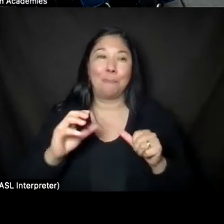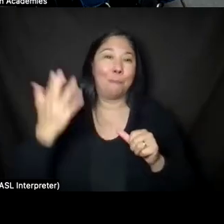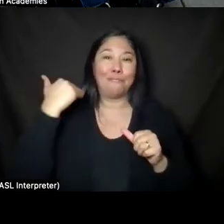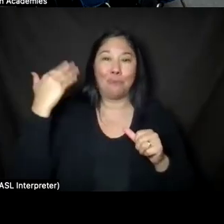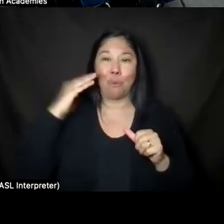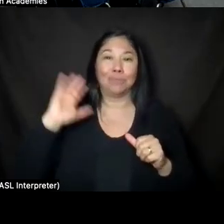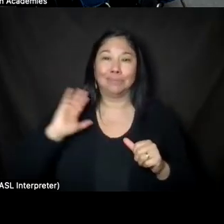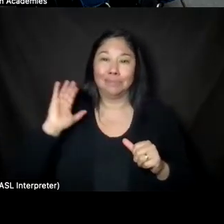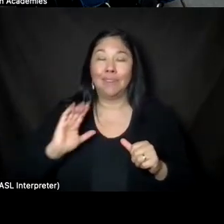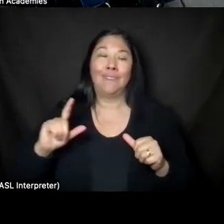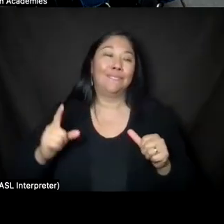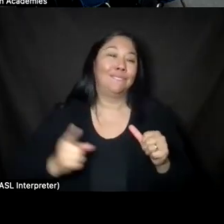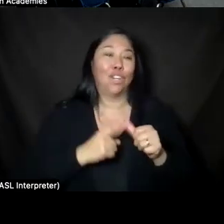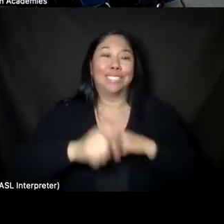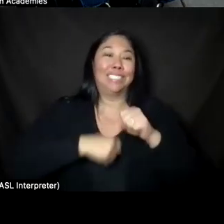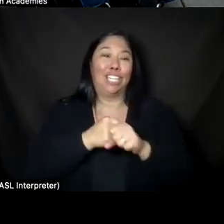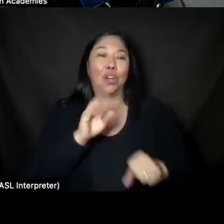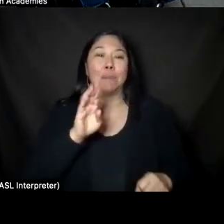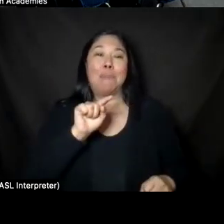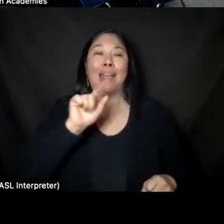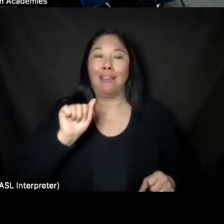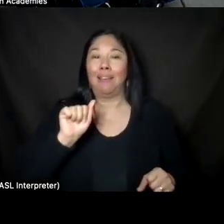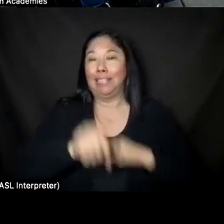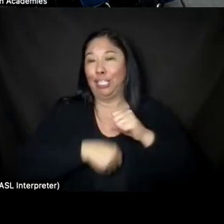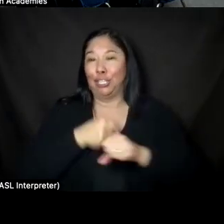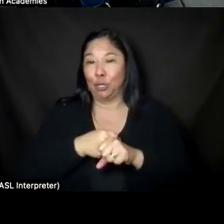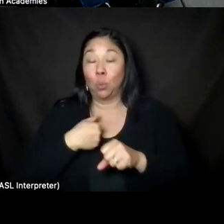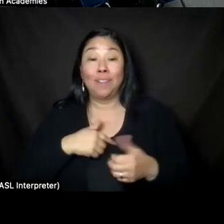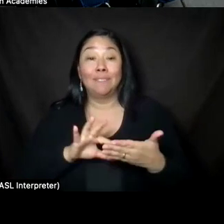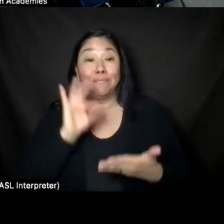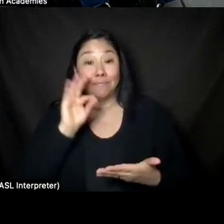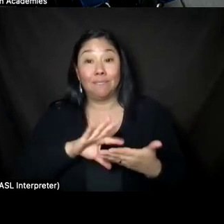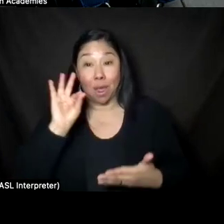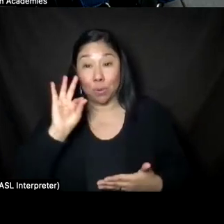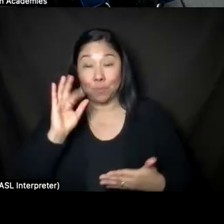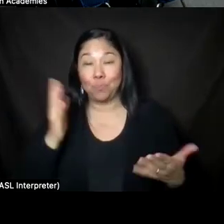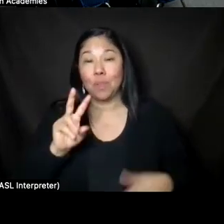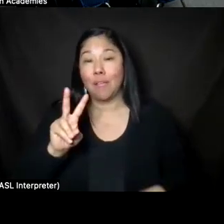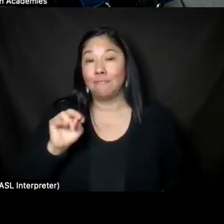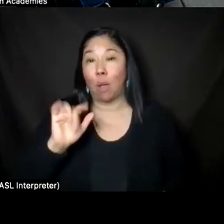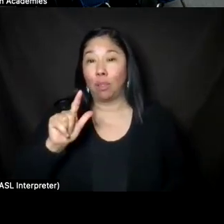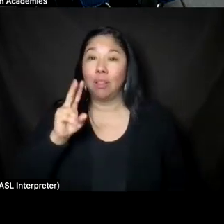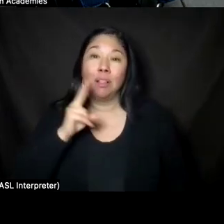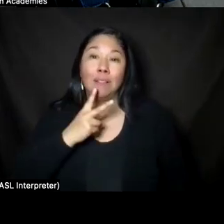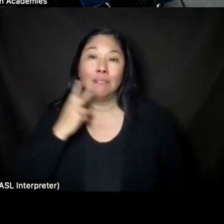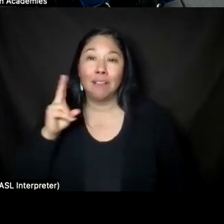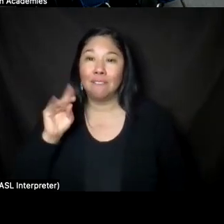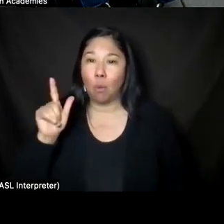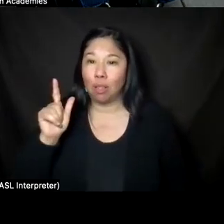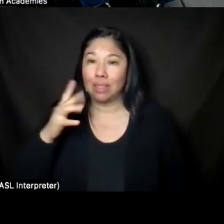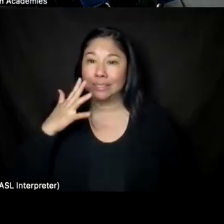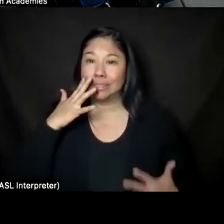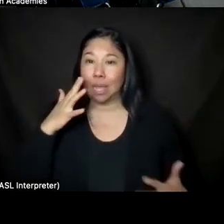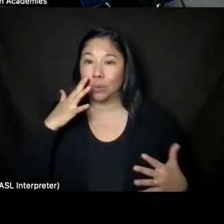out. What we found is that the vowel sounds, because they are different between English and German, they